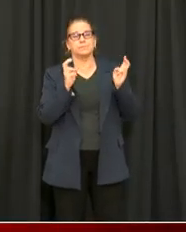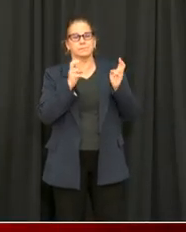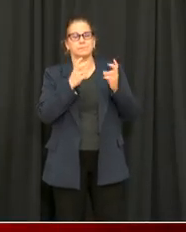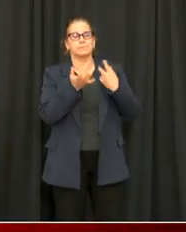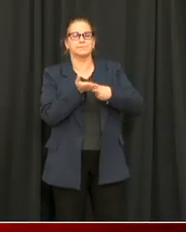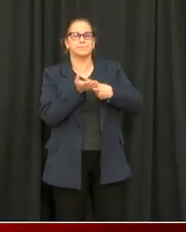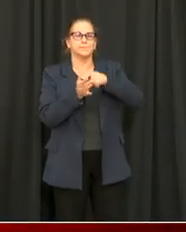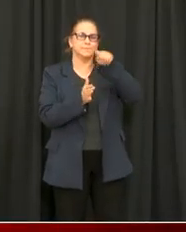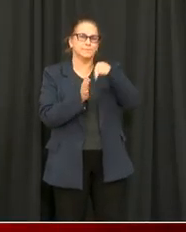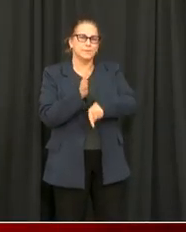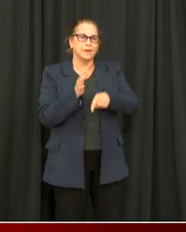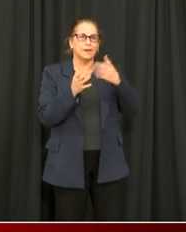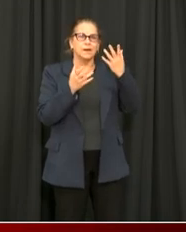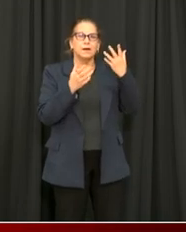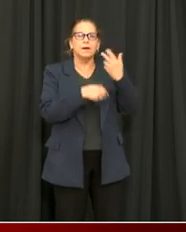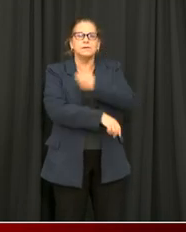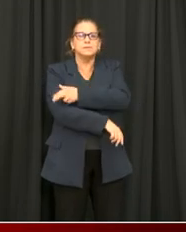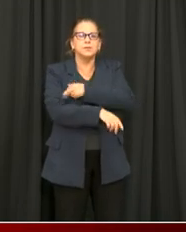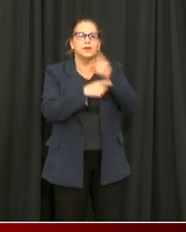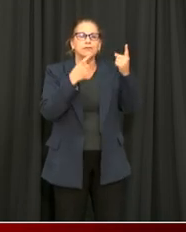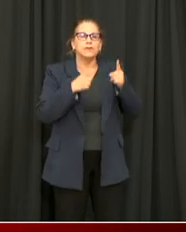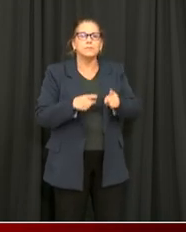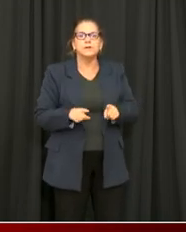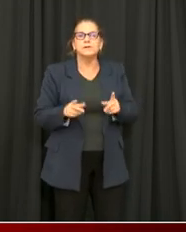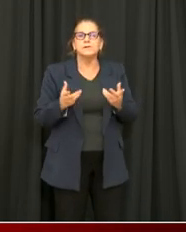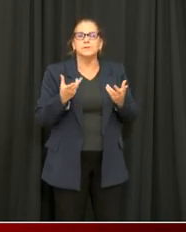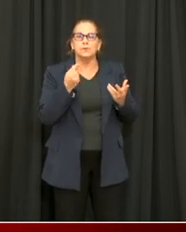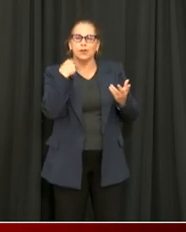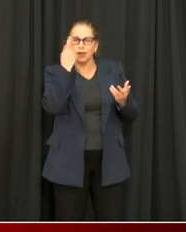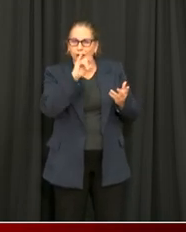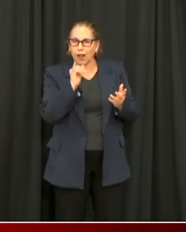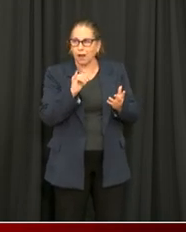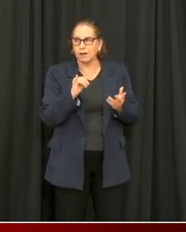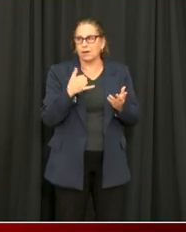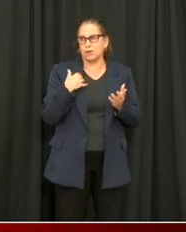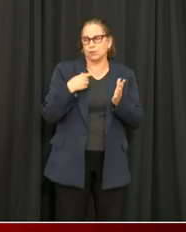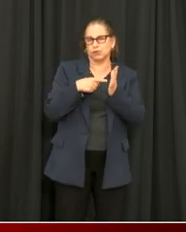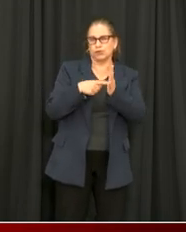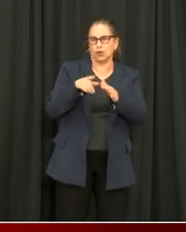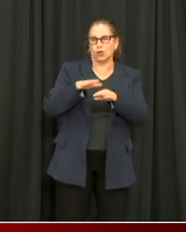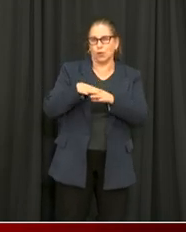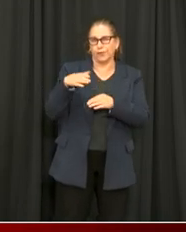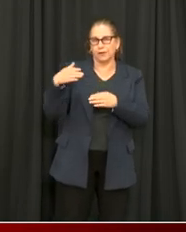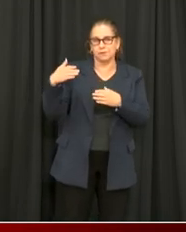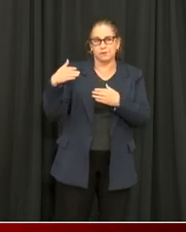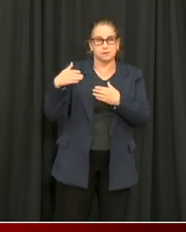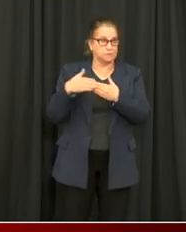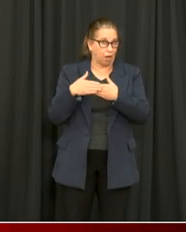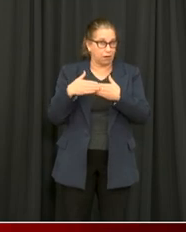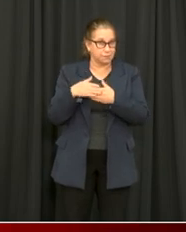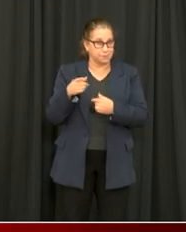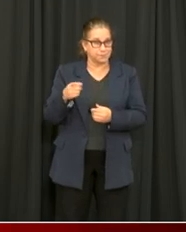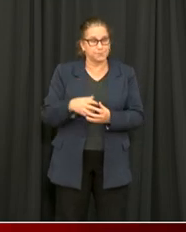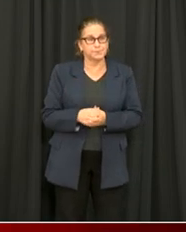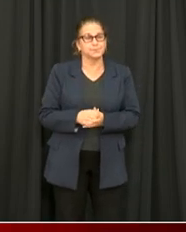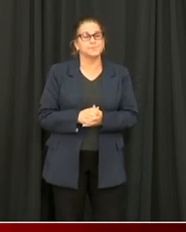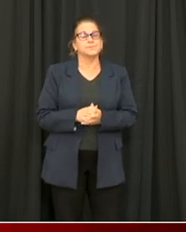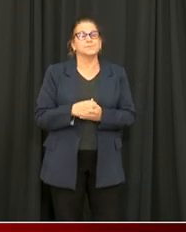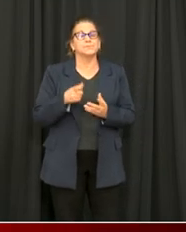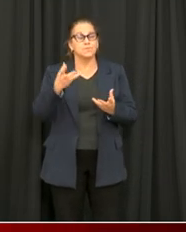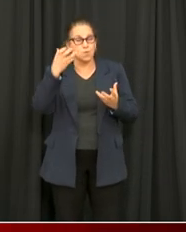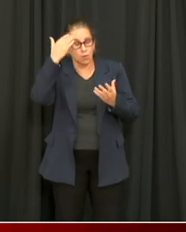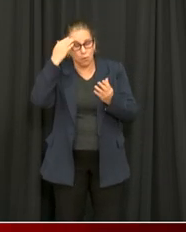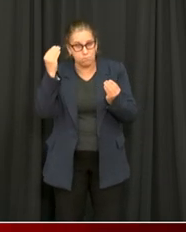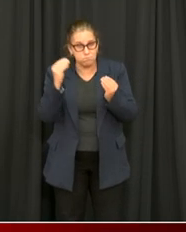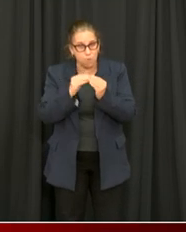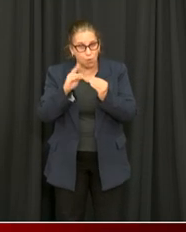slide 3 and also ask you to call us in this evening if you have